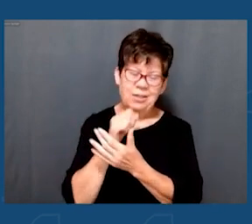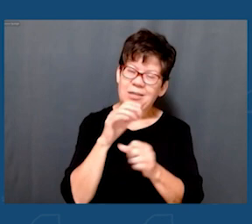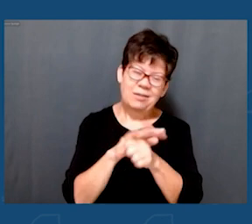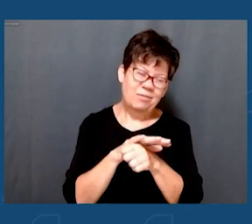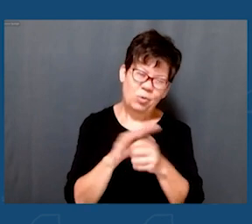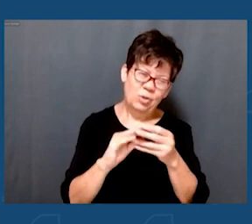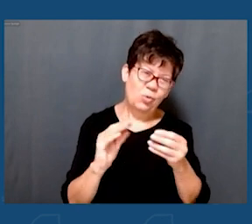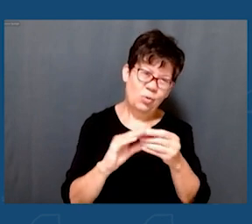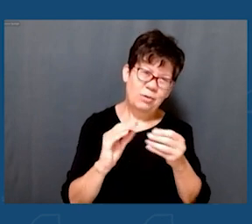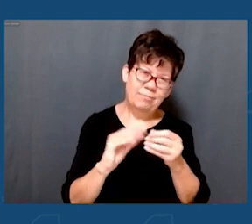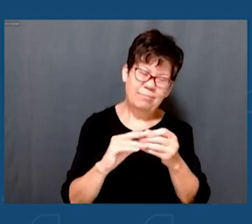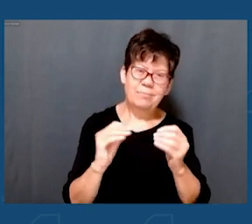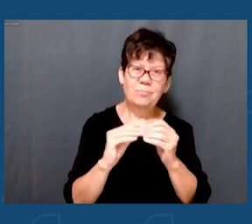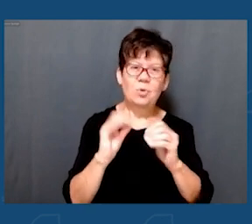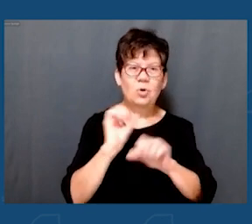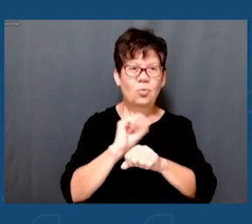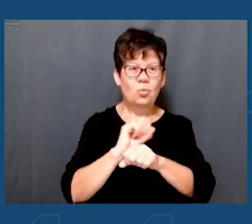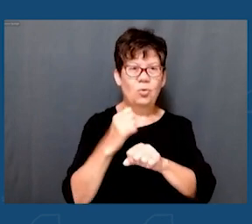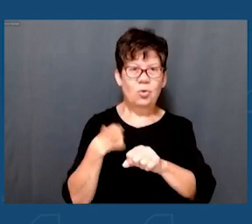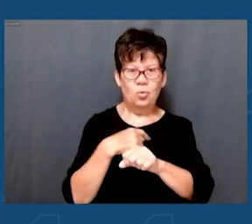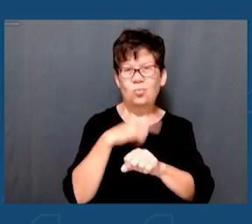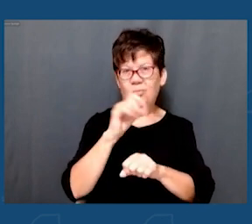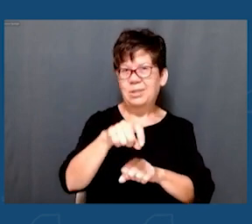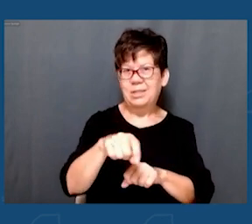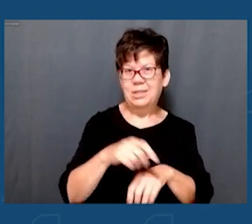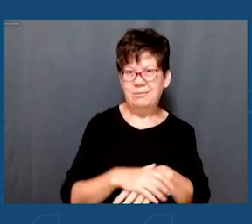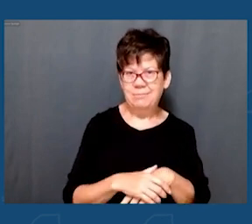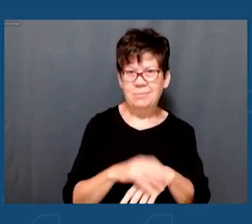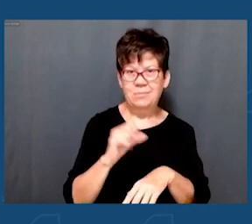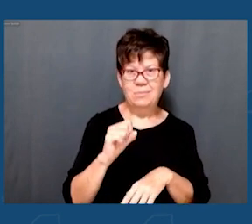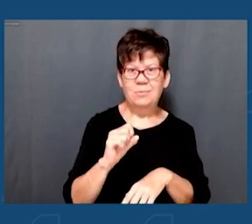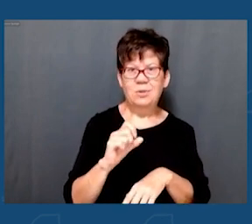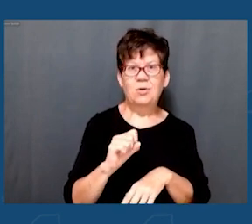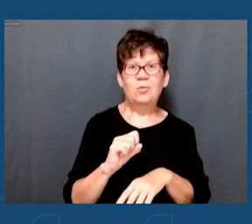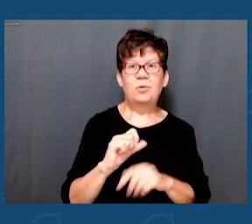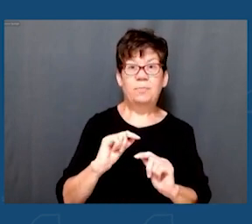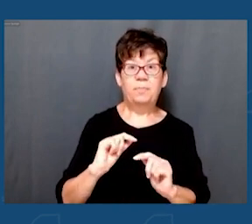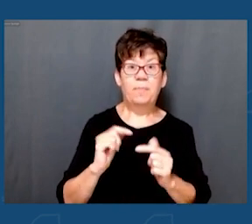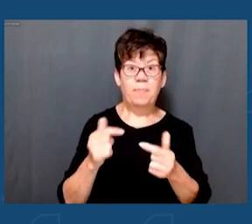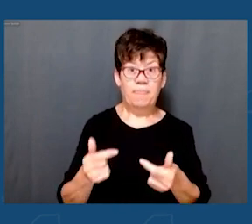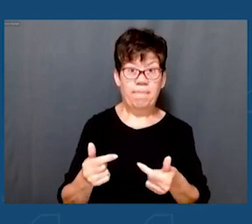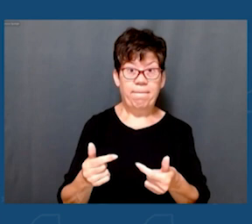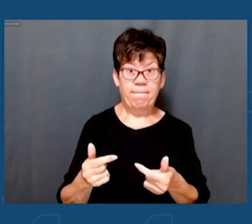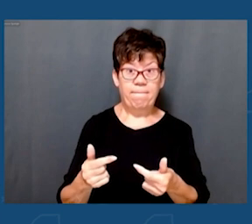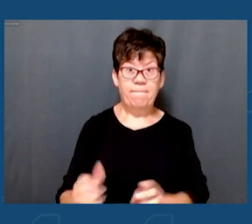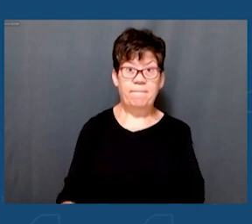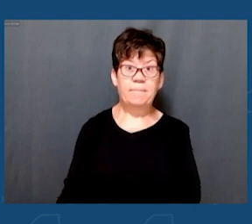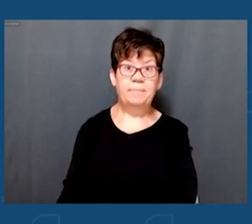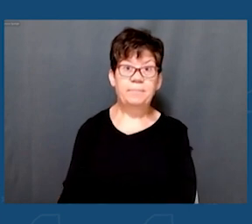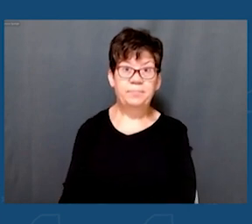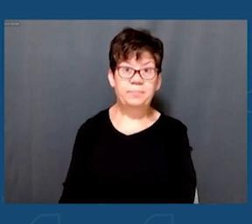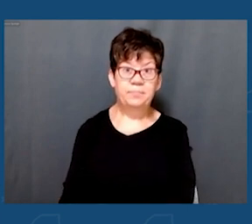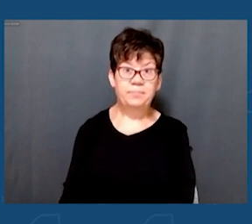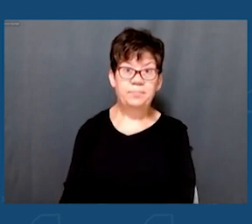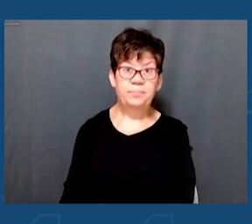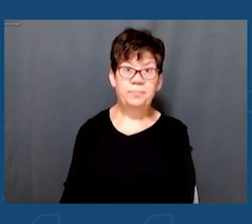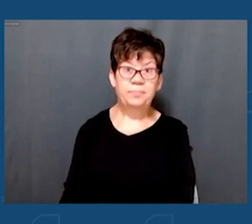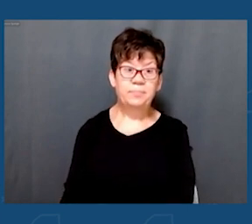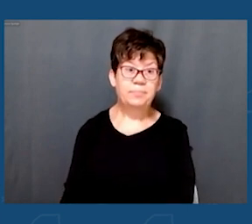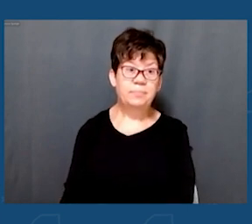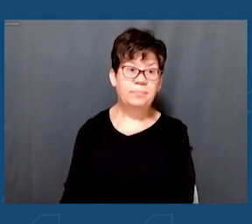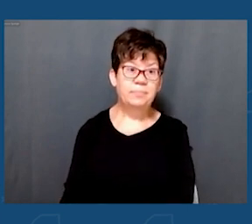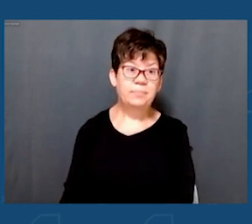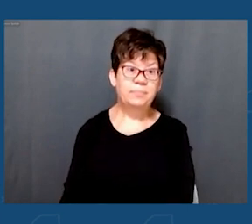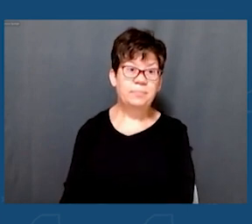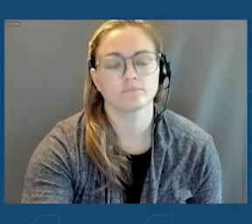More work needs to be done, and we didn't stop there either. So last year, in the wake of the tragic Tops shooting in my